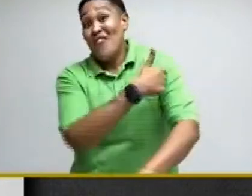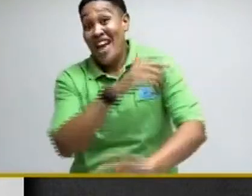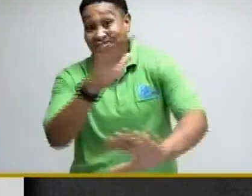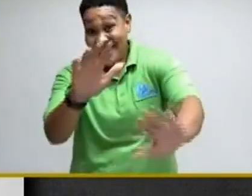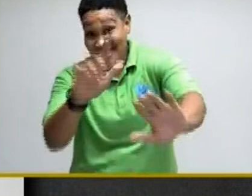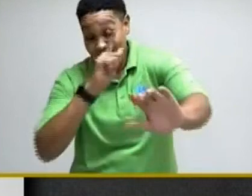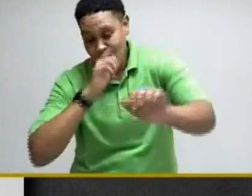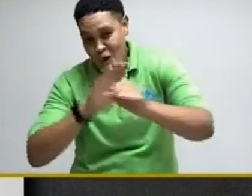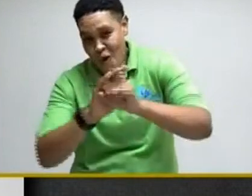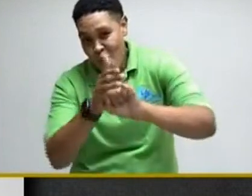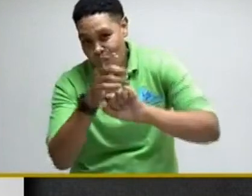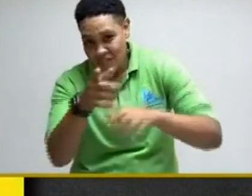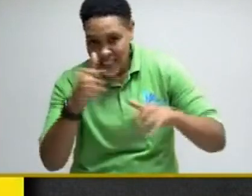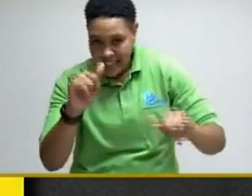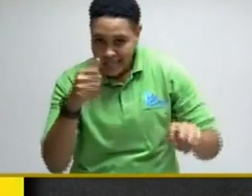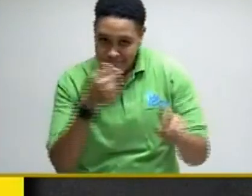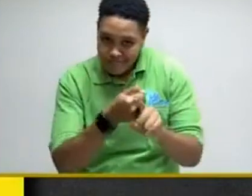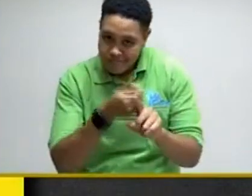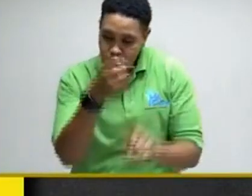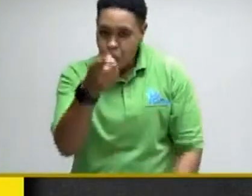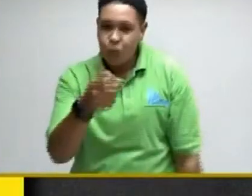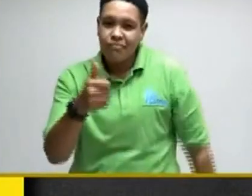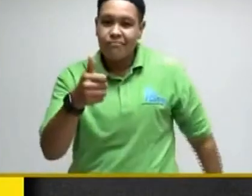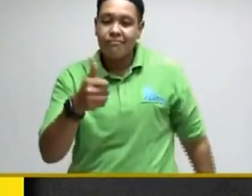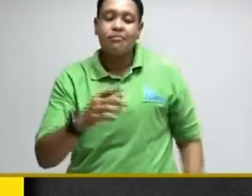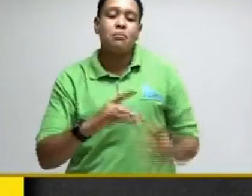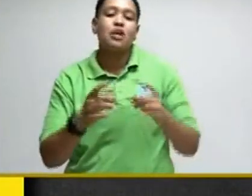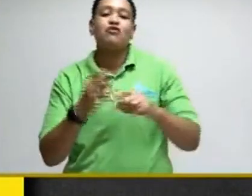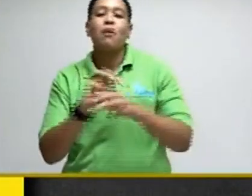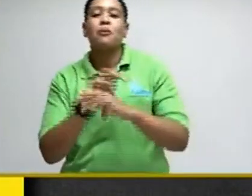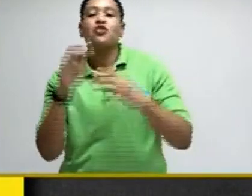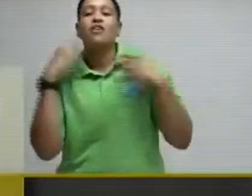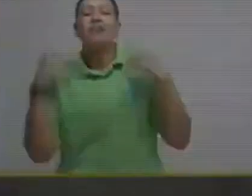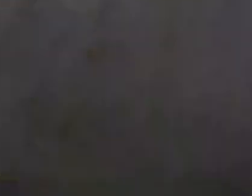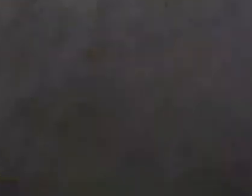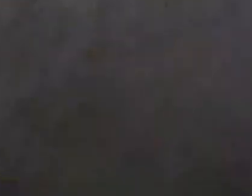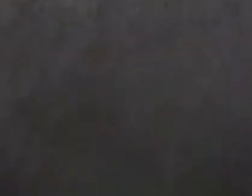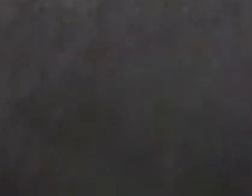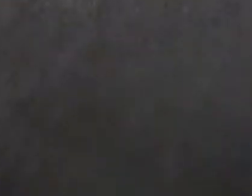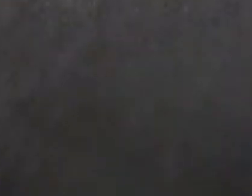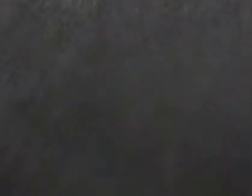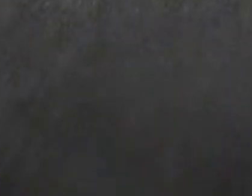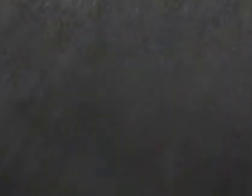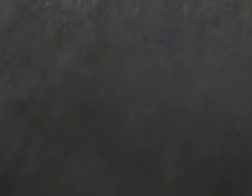before COVID chooses you. A message endorsed by the Ministry of Health and Wellness.